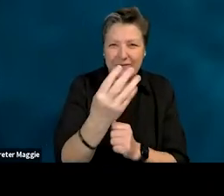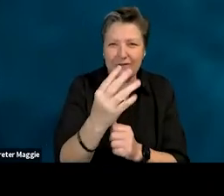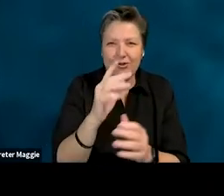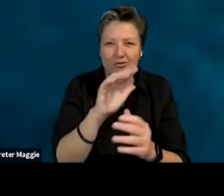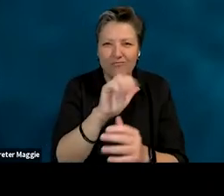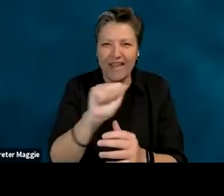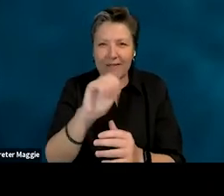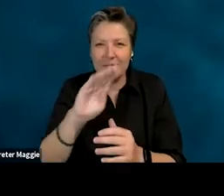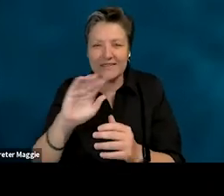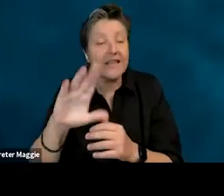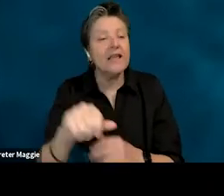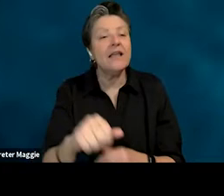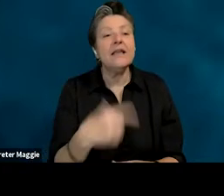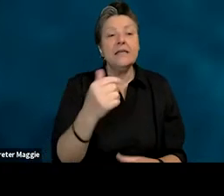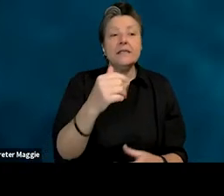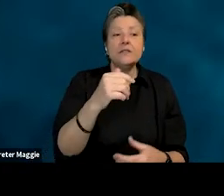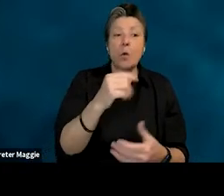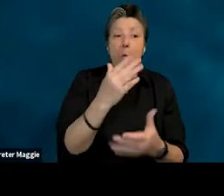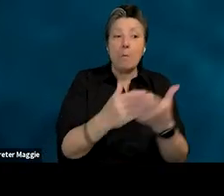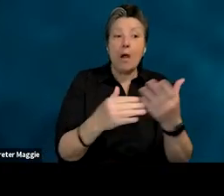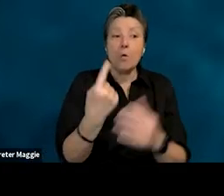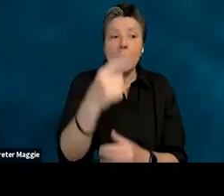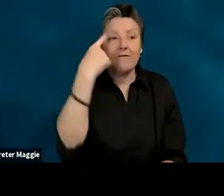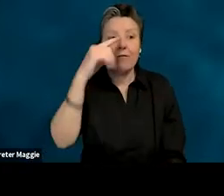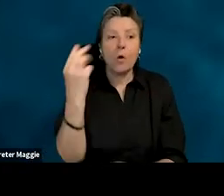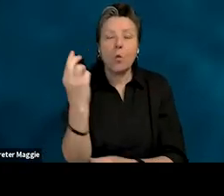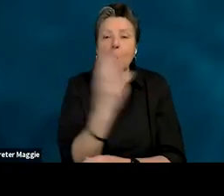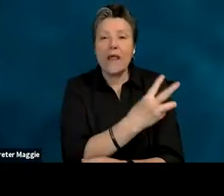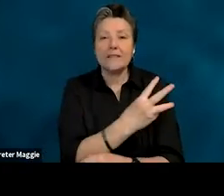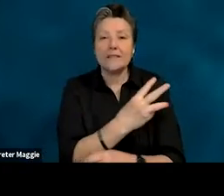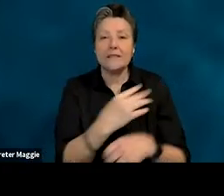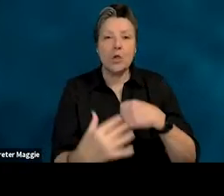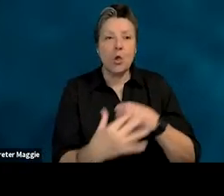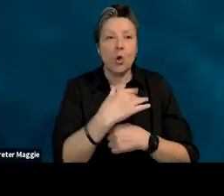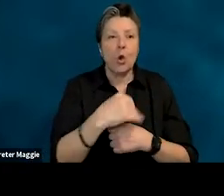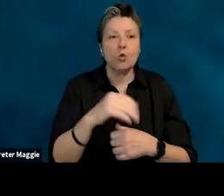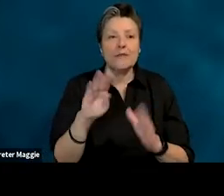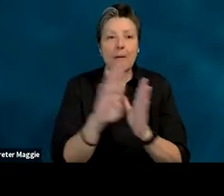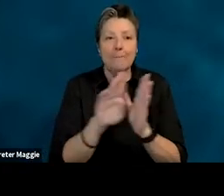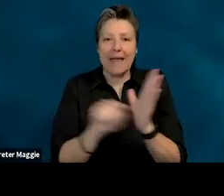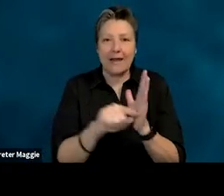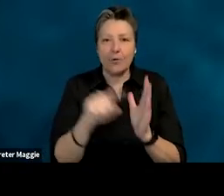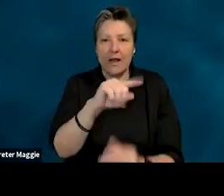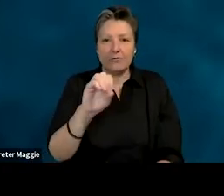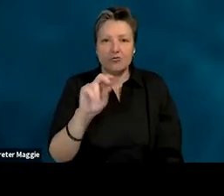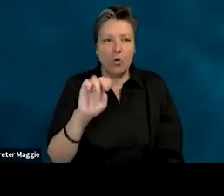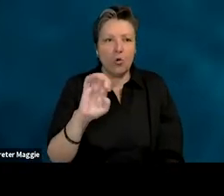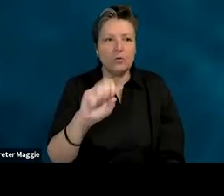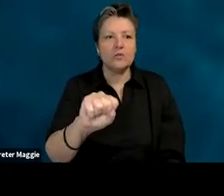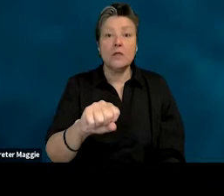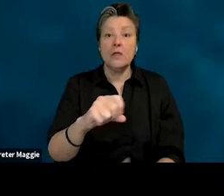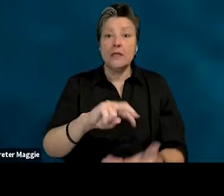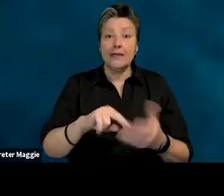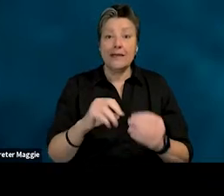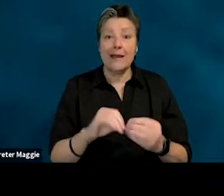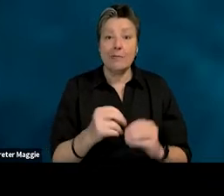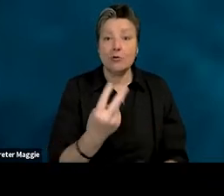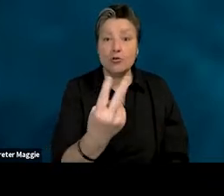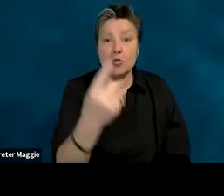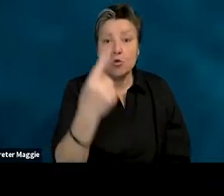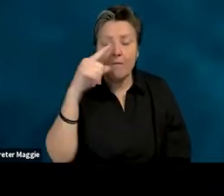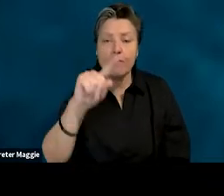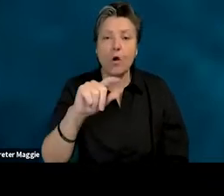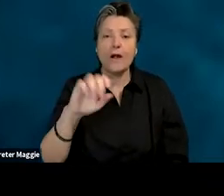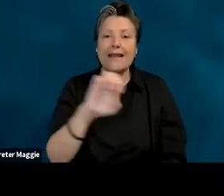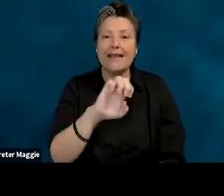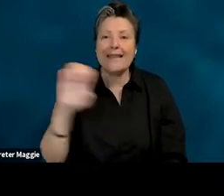parts. Schedule X Part 1 is for the West Coast background zones, and Schedule X Part 2 is for the East Coast background zones. So if you have any questions about